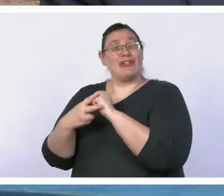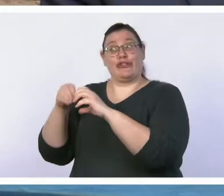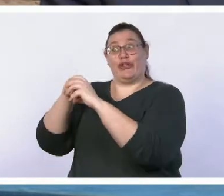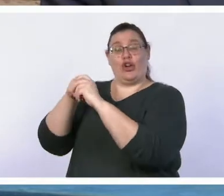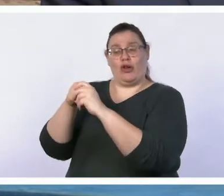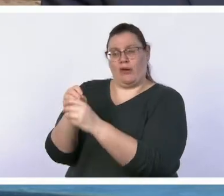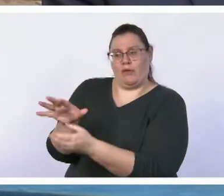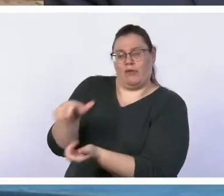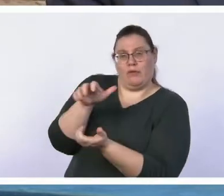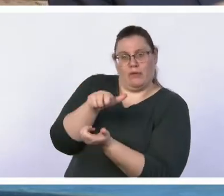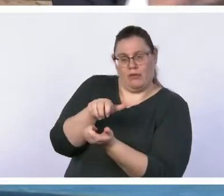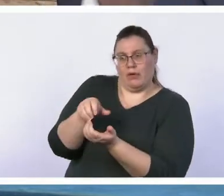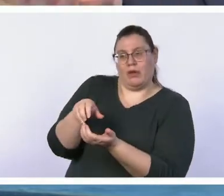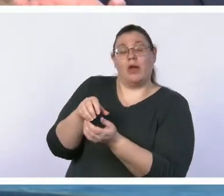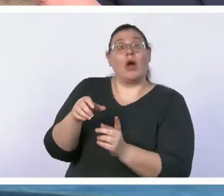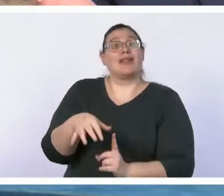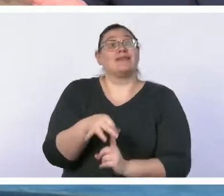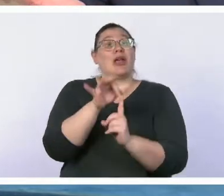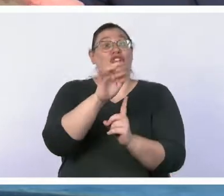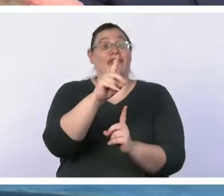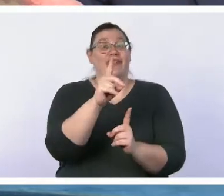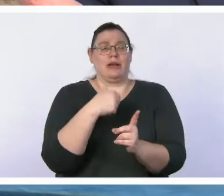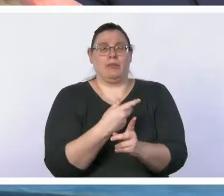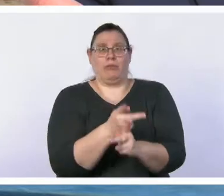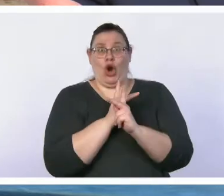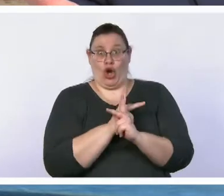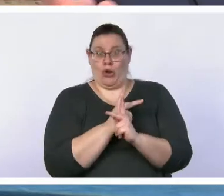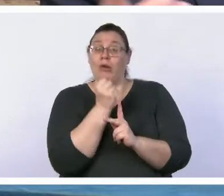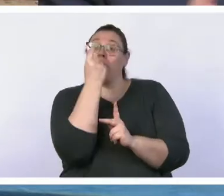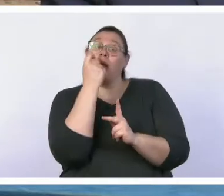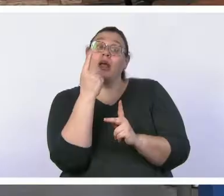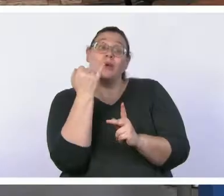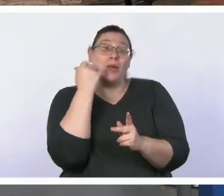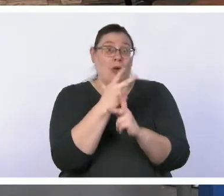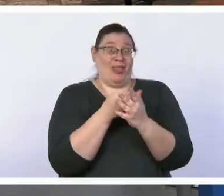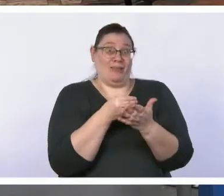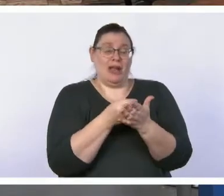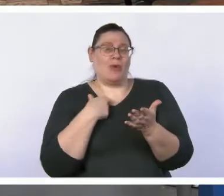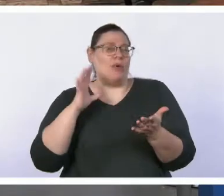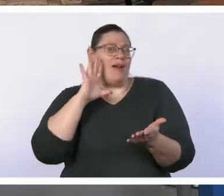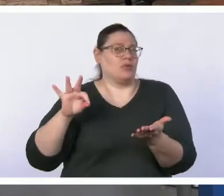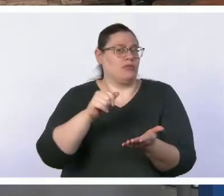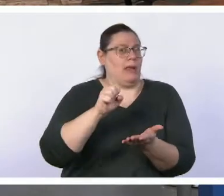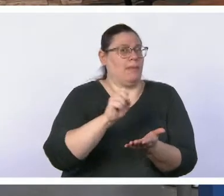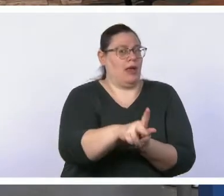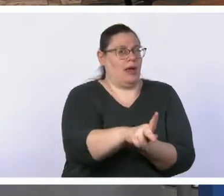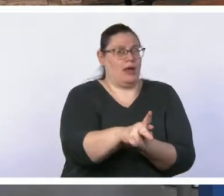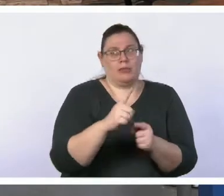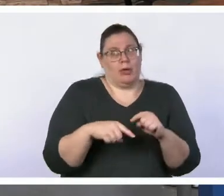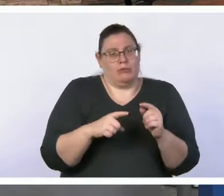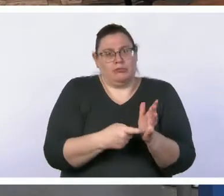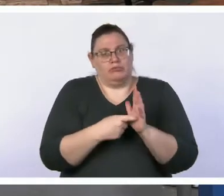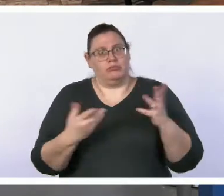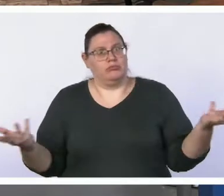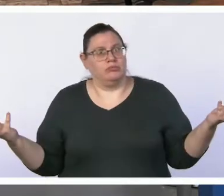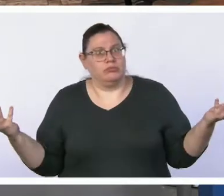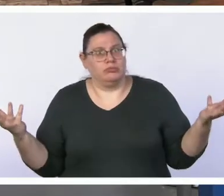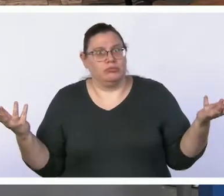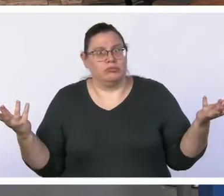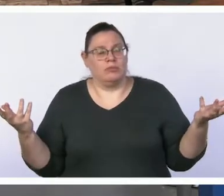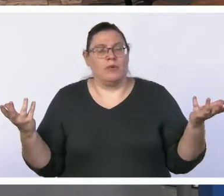borrow from some special funds. Those funds will need to be repaid. But this has been necessary in order to do